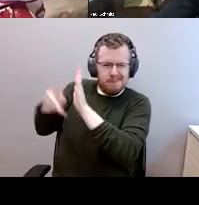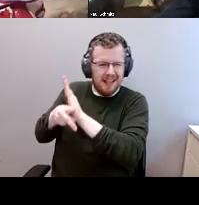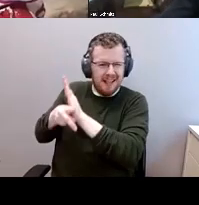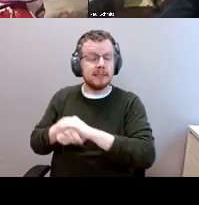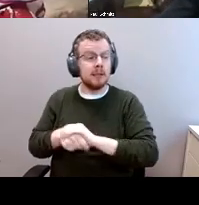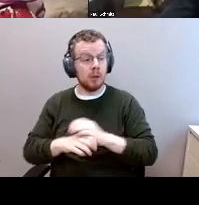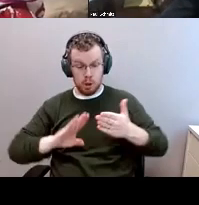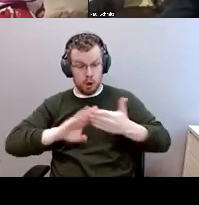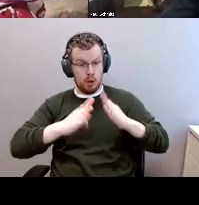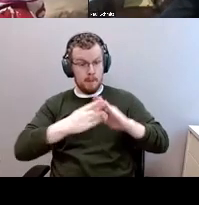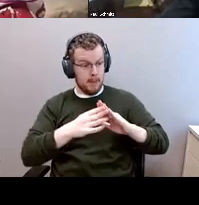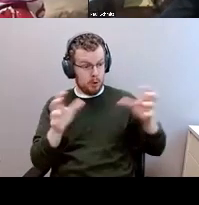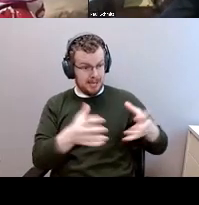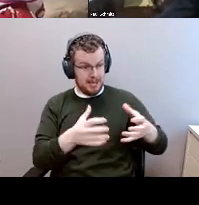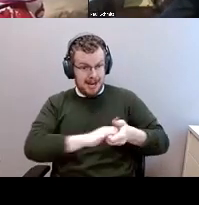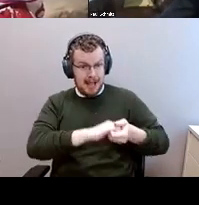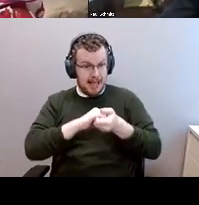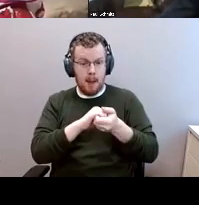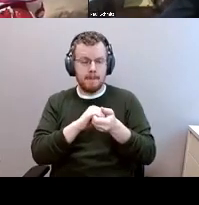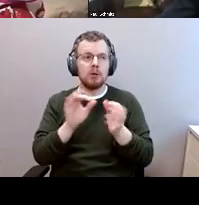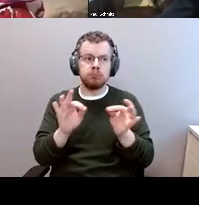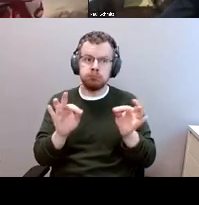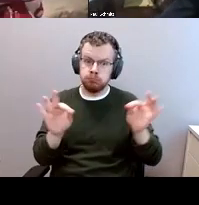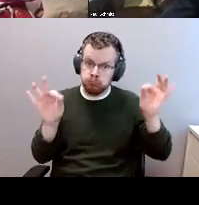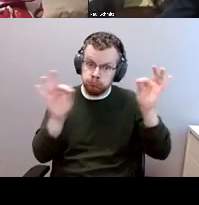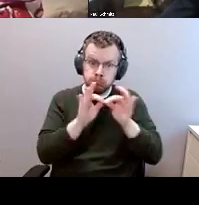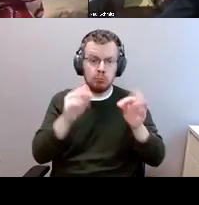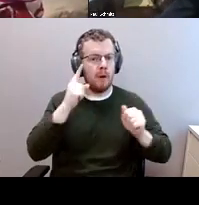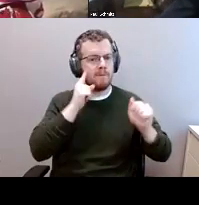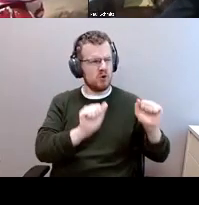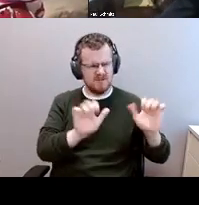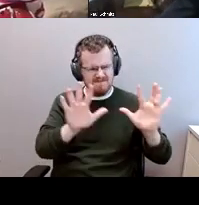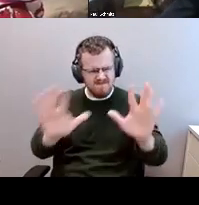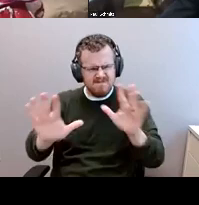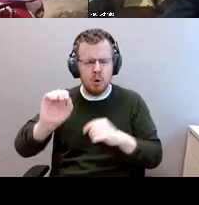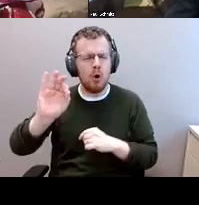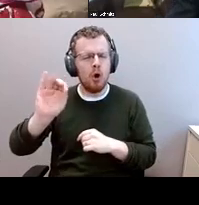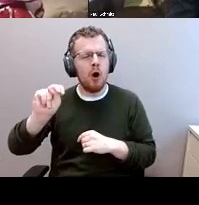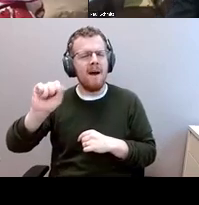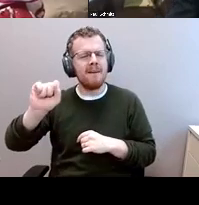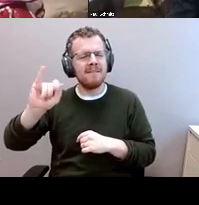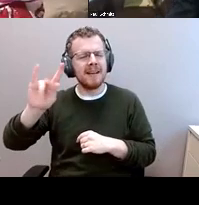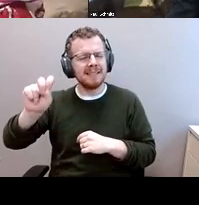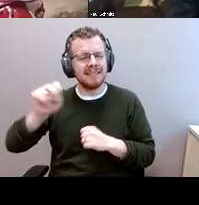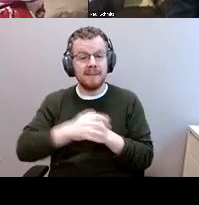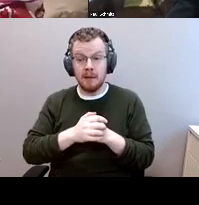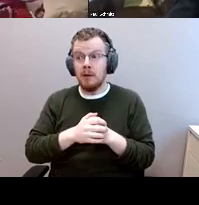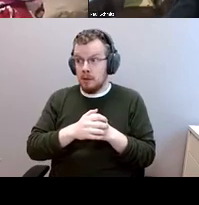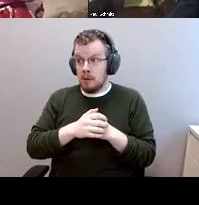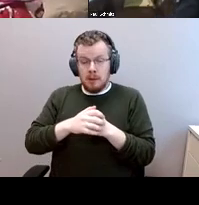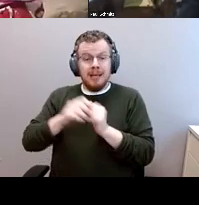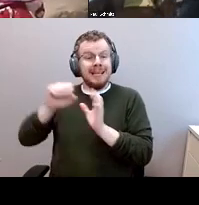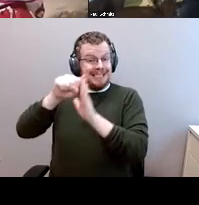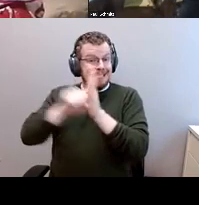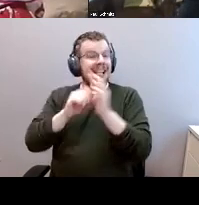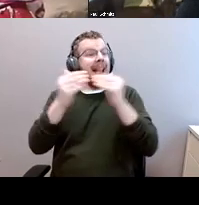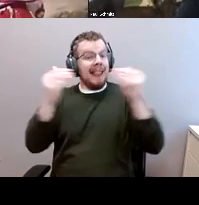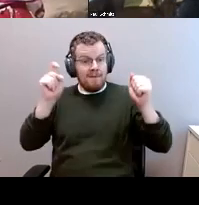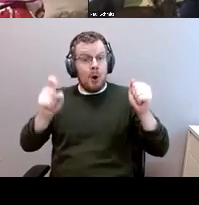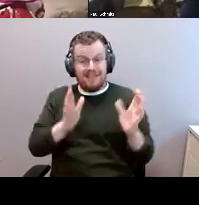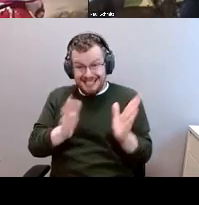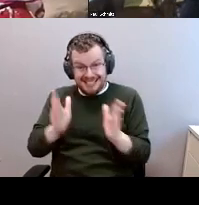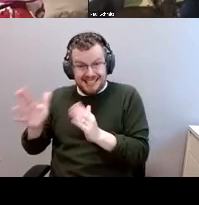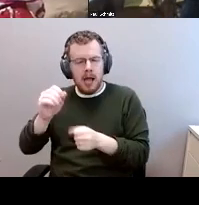collaboratives are integral to what offense looks like at the organizing at the state level, but also locally. So some of